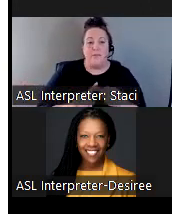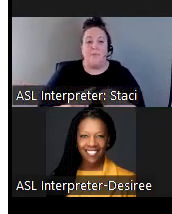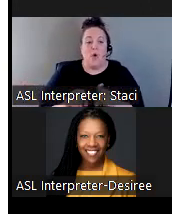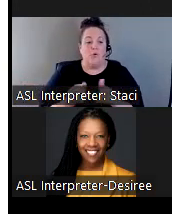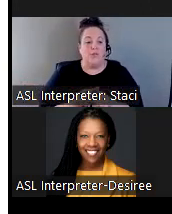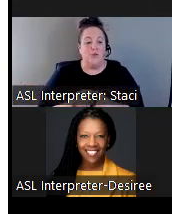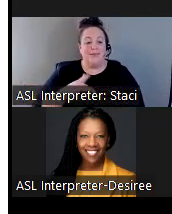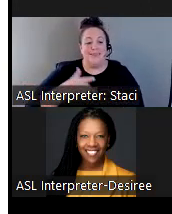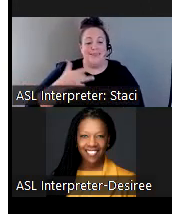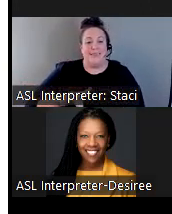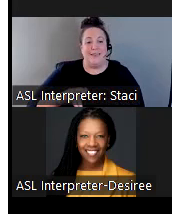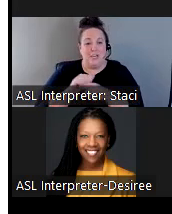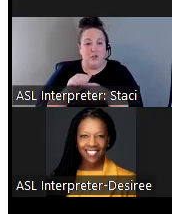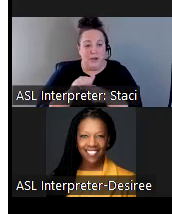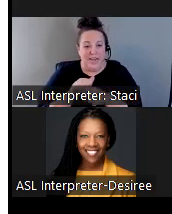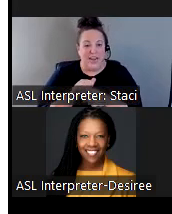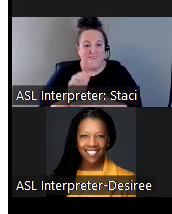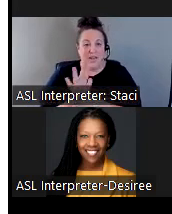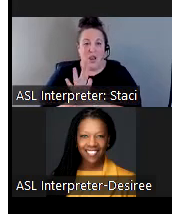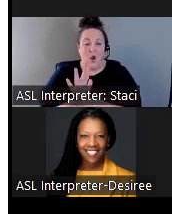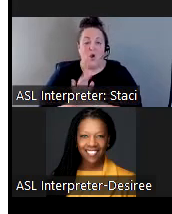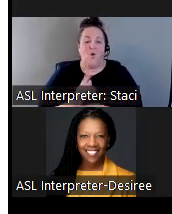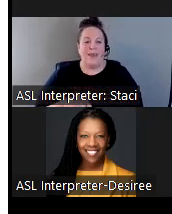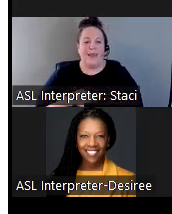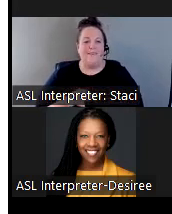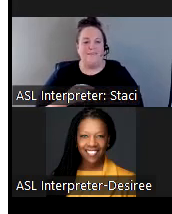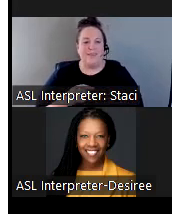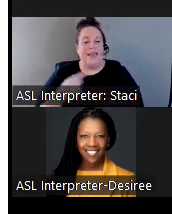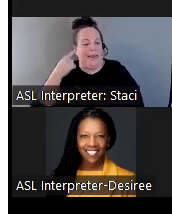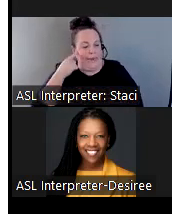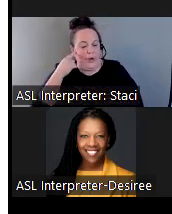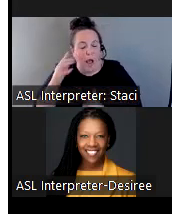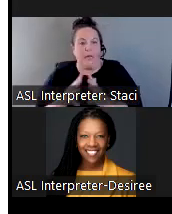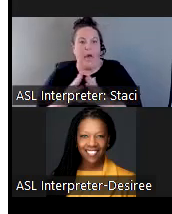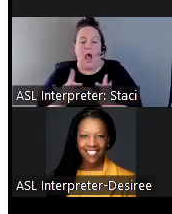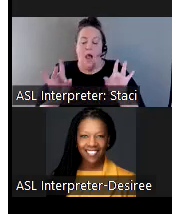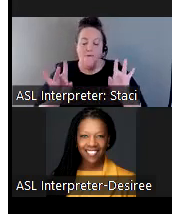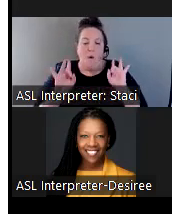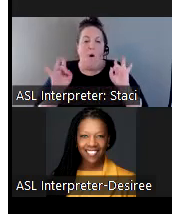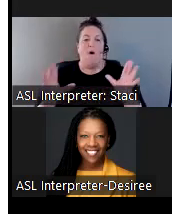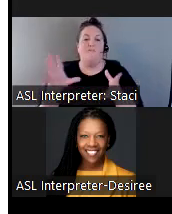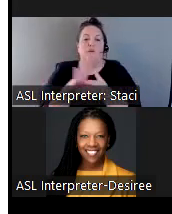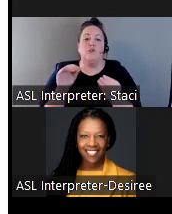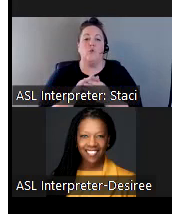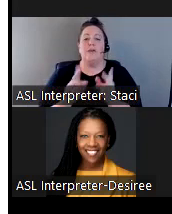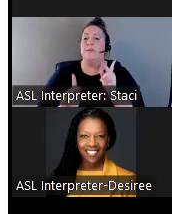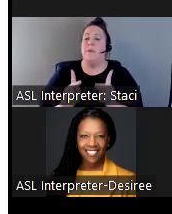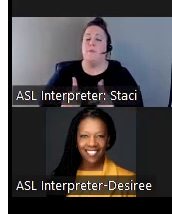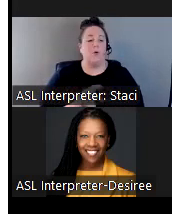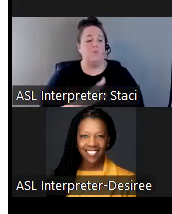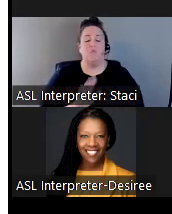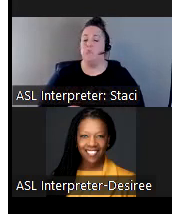training video. We hear a lot of horror stories from families that indicate that maybe they were told,